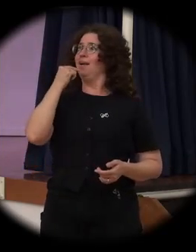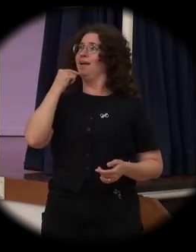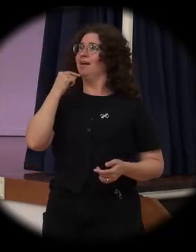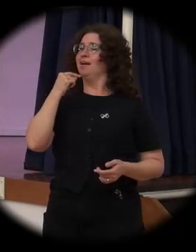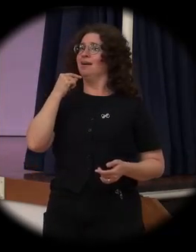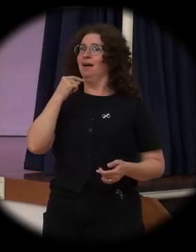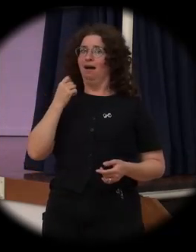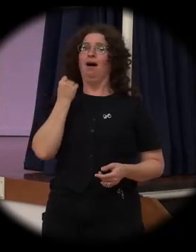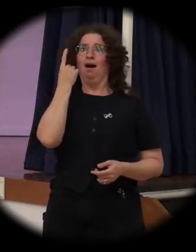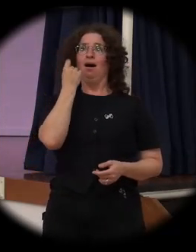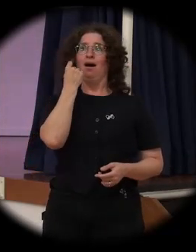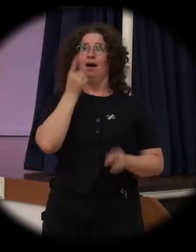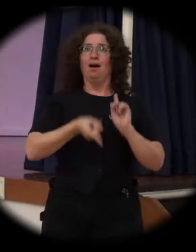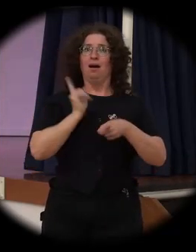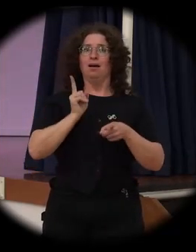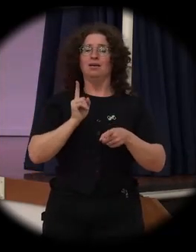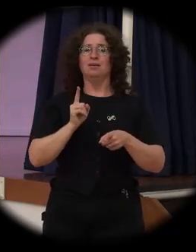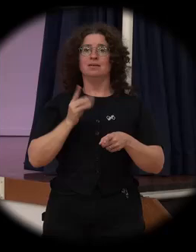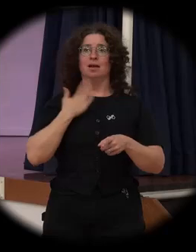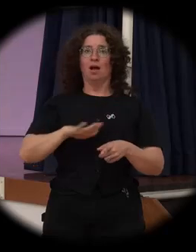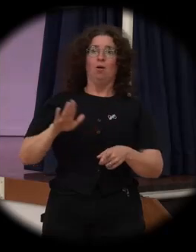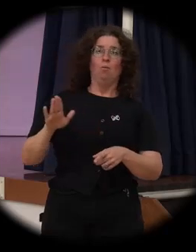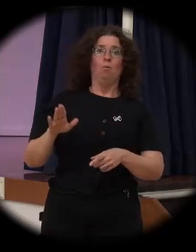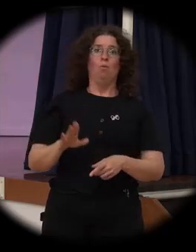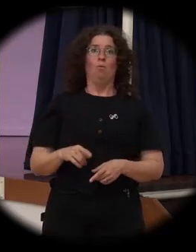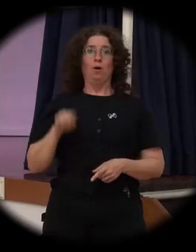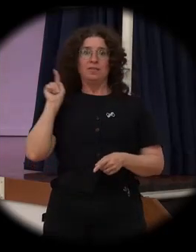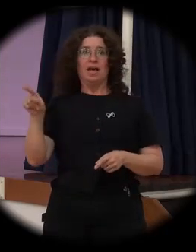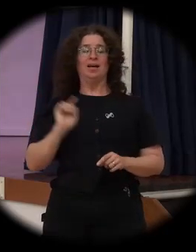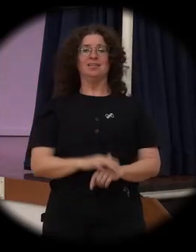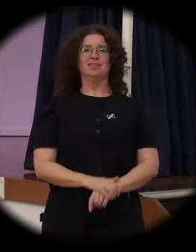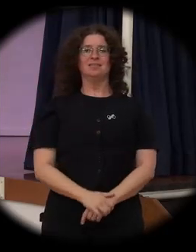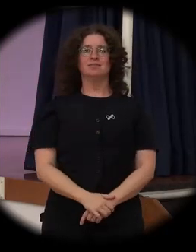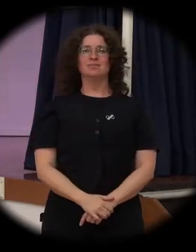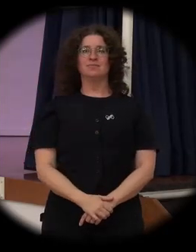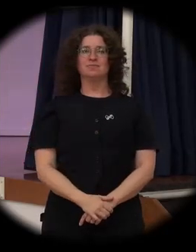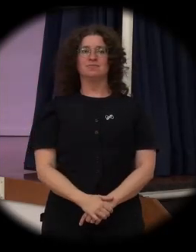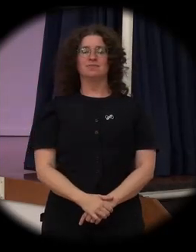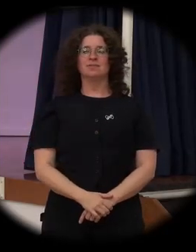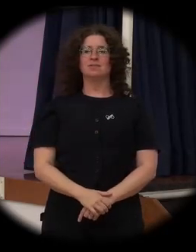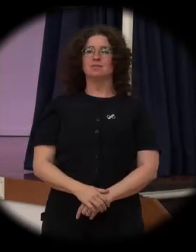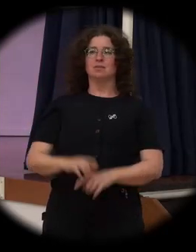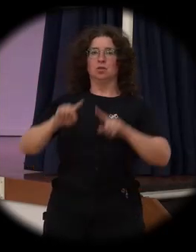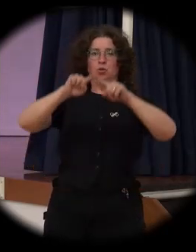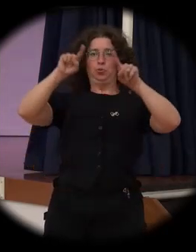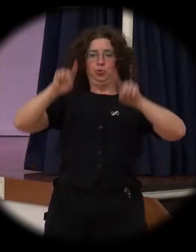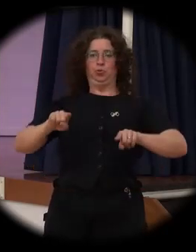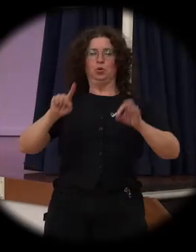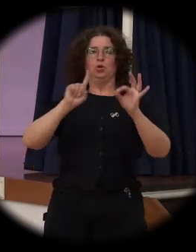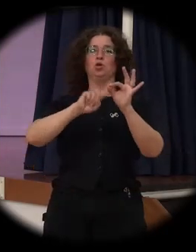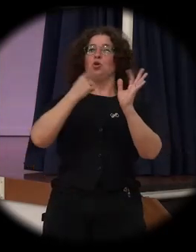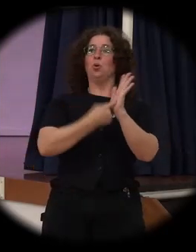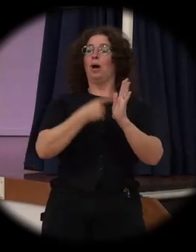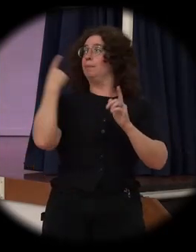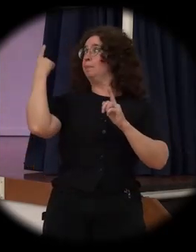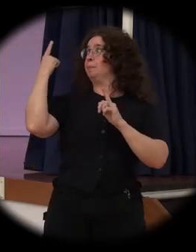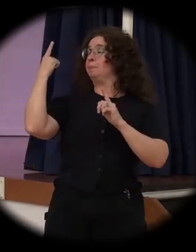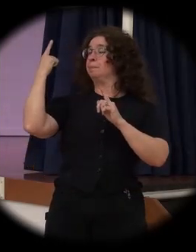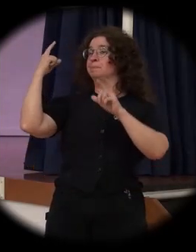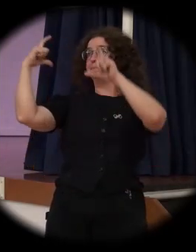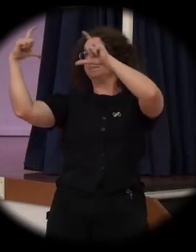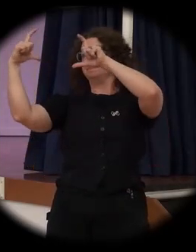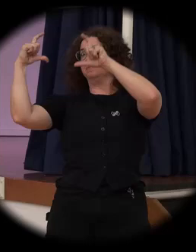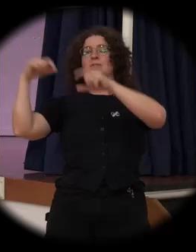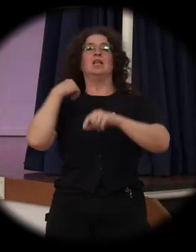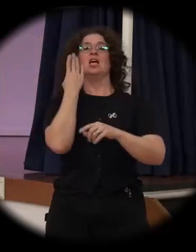can see how this would really benefit my team and I want to try and get this working, this QR code is hopefully big enough to scan. The one in the top left will be on